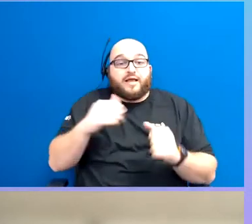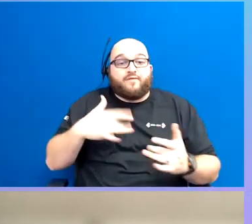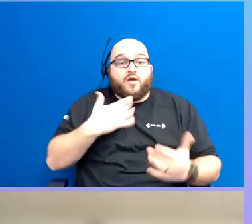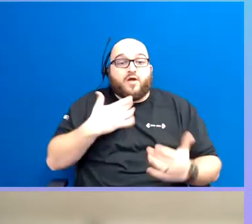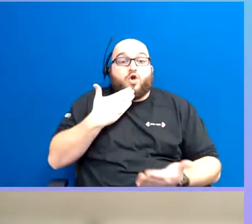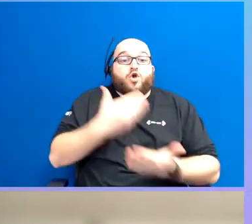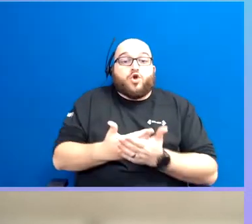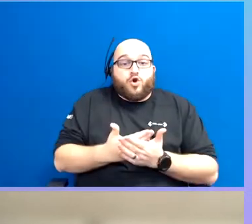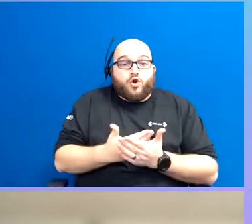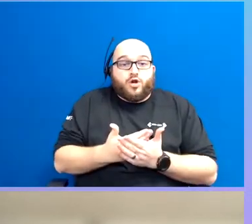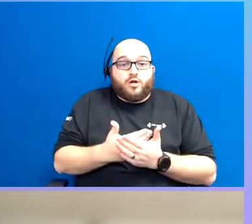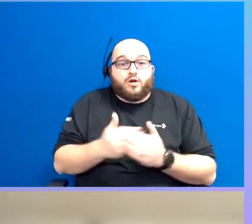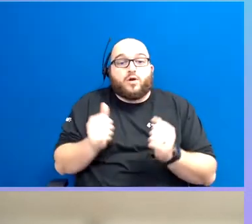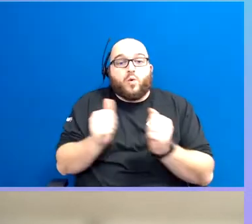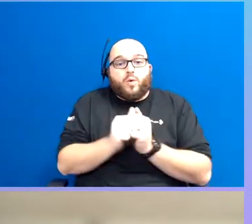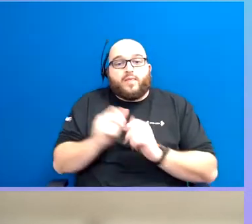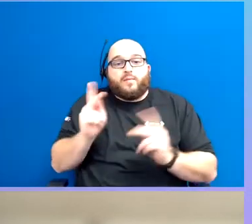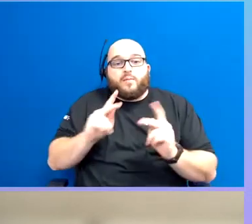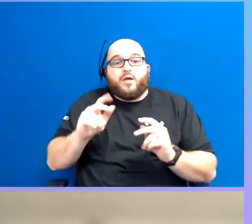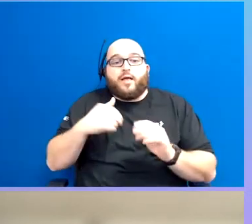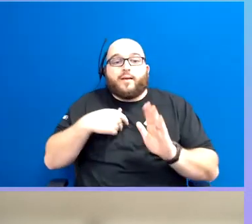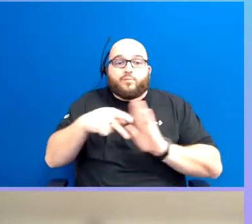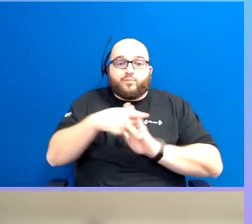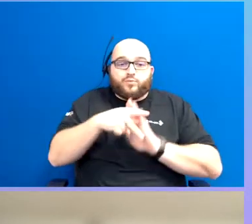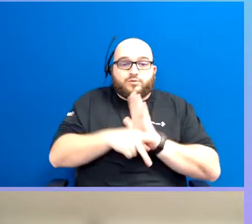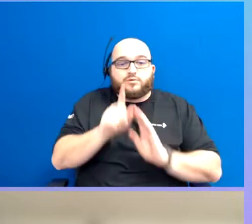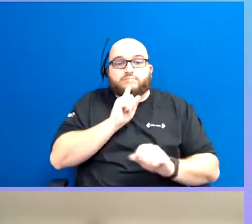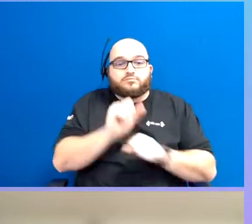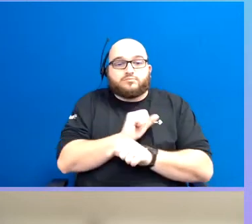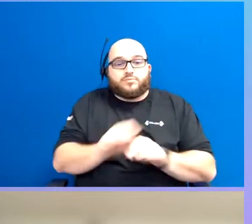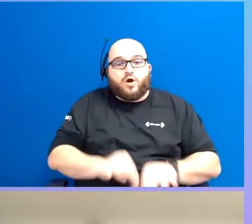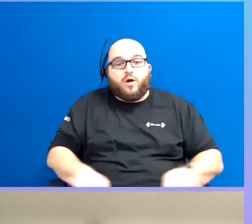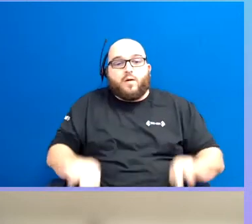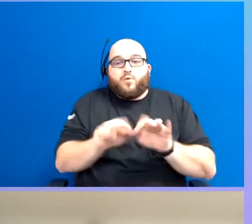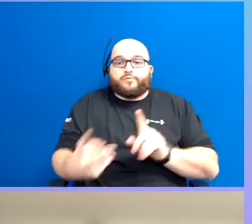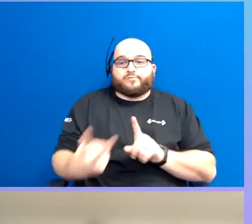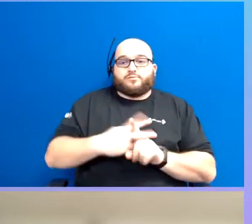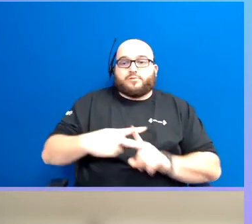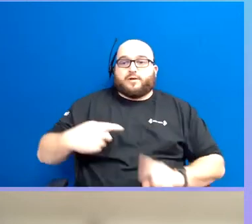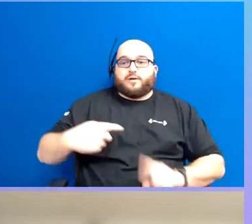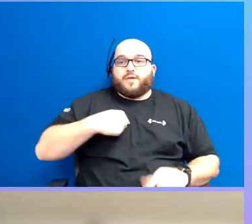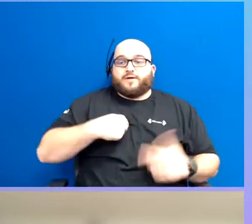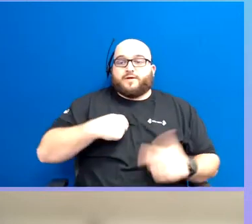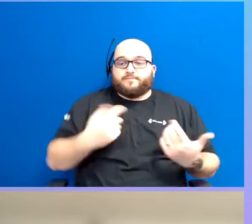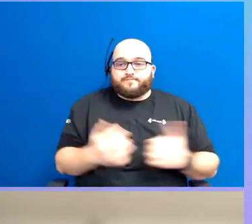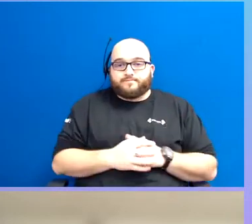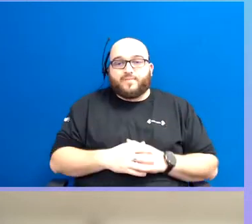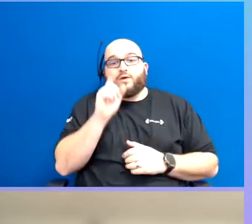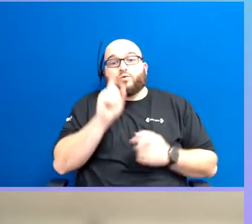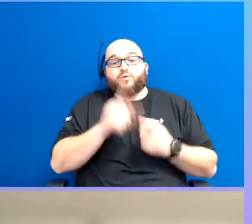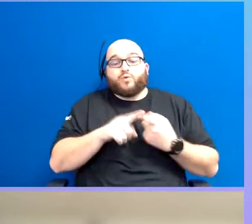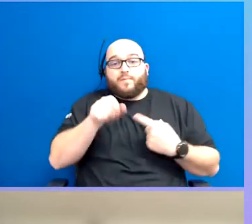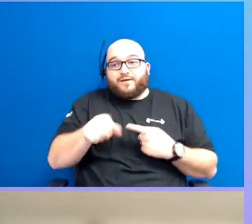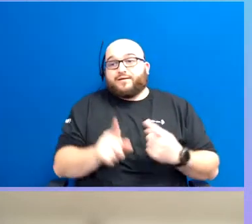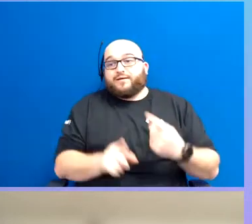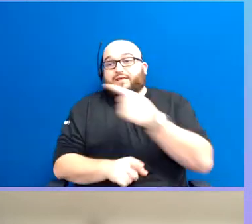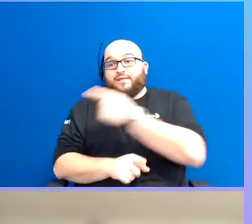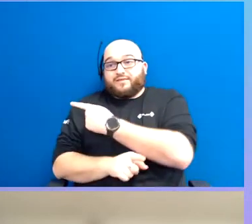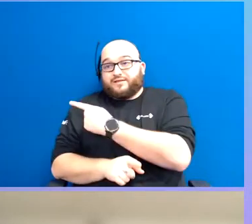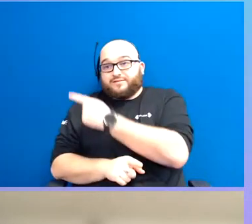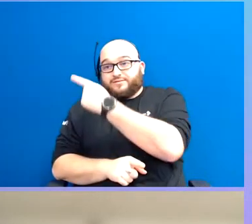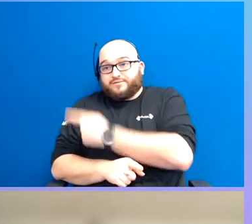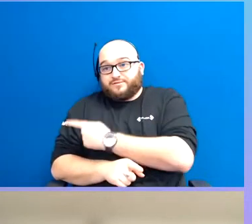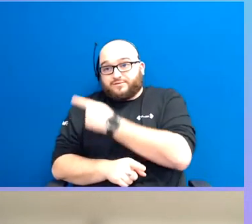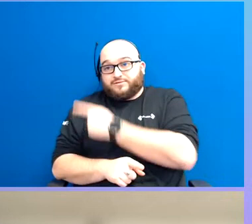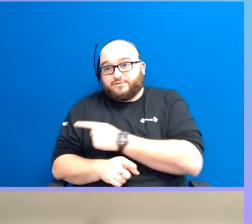this just perfectly summed up how I felt about work and life, and useful when the seas are rough and the swells are high and you have to focus the